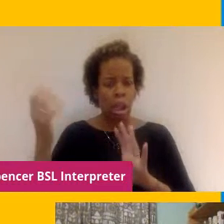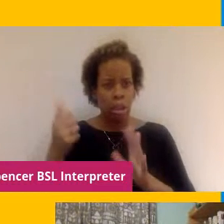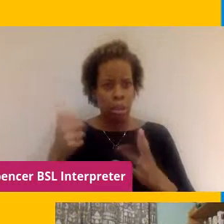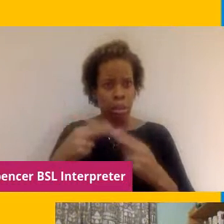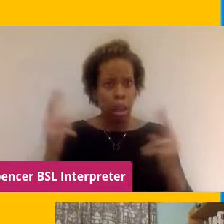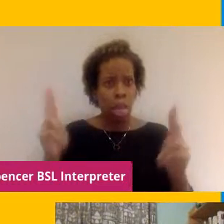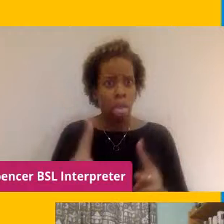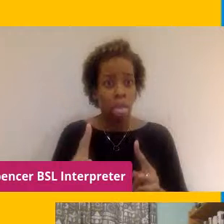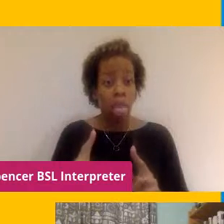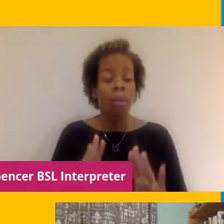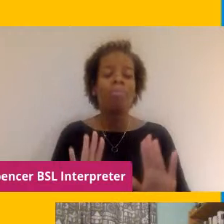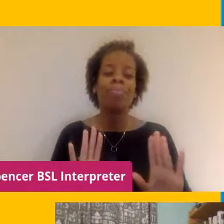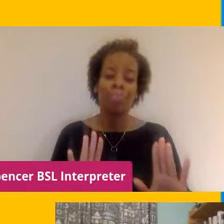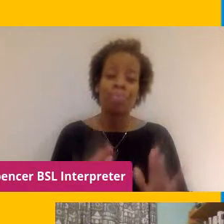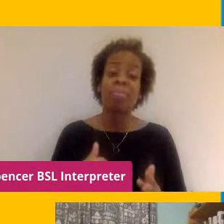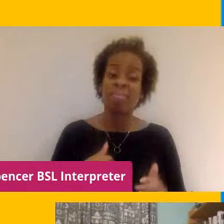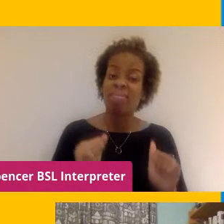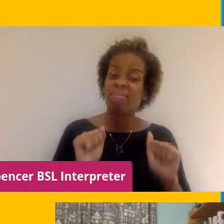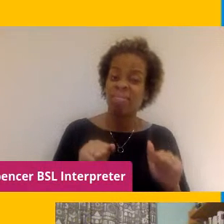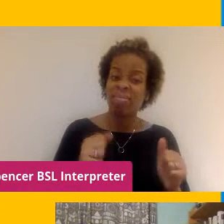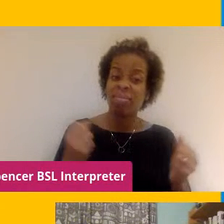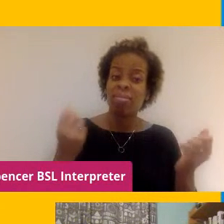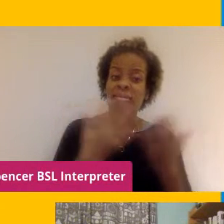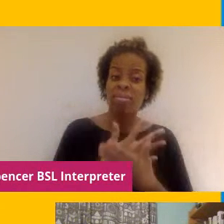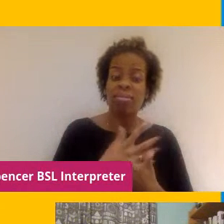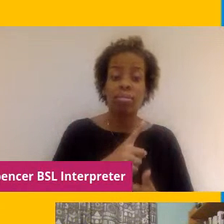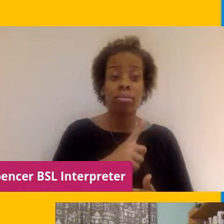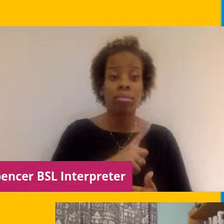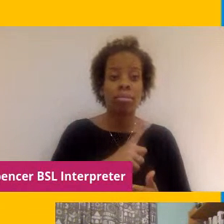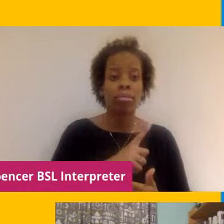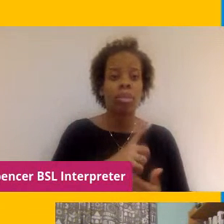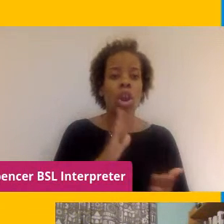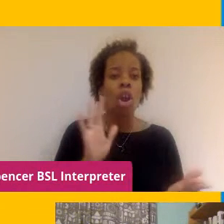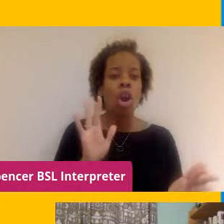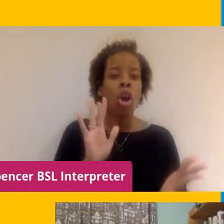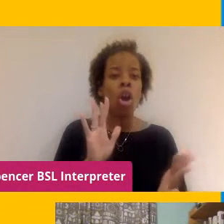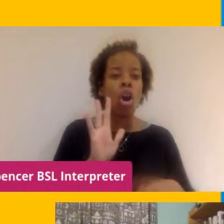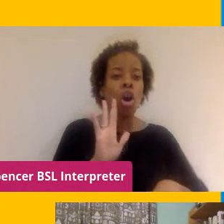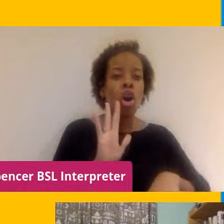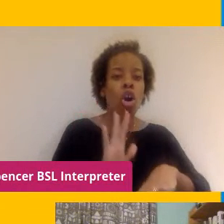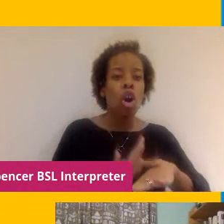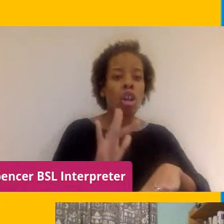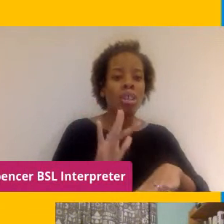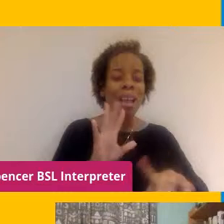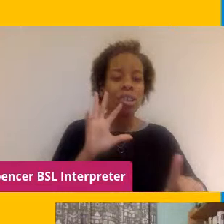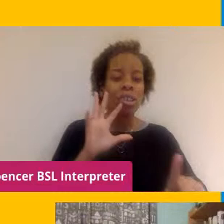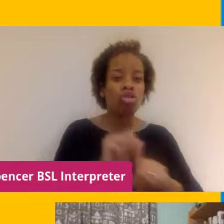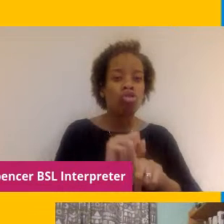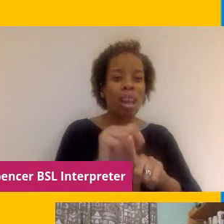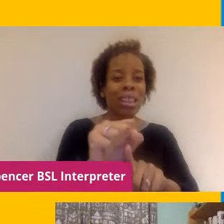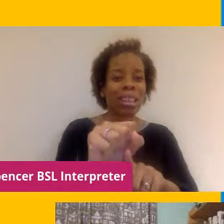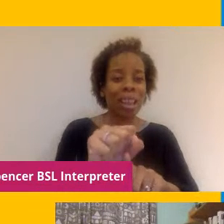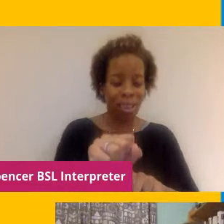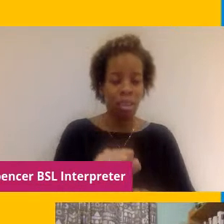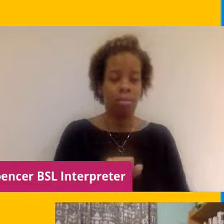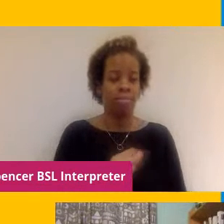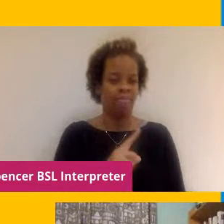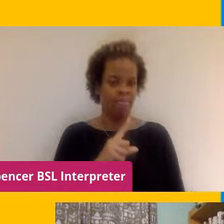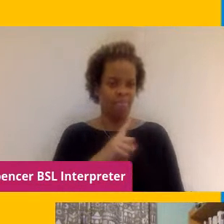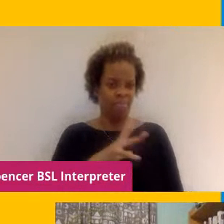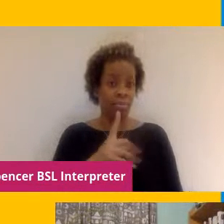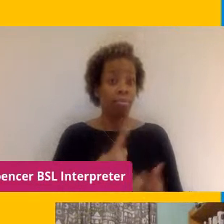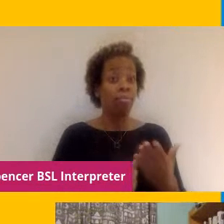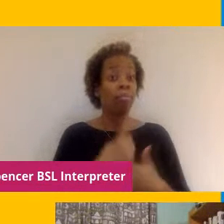Something that does confuse people is contact tracing within workplaces. And so if there is a case